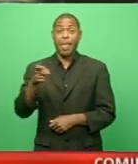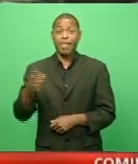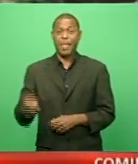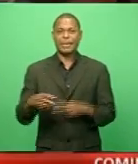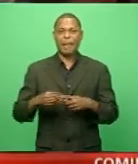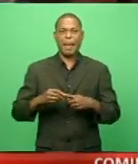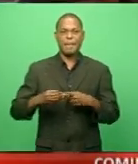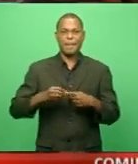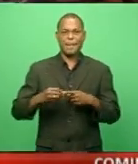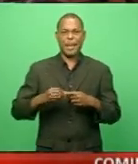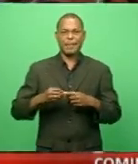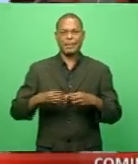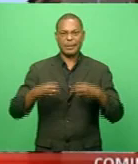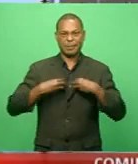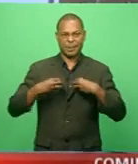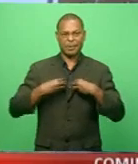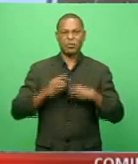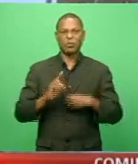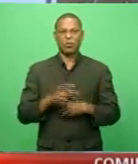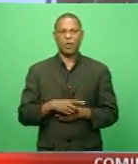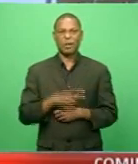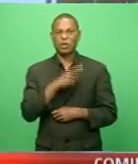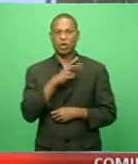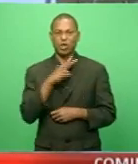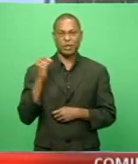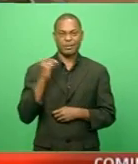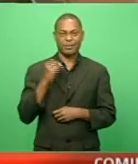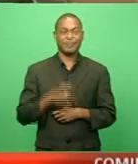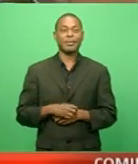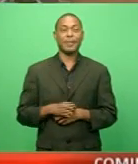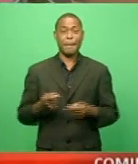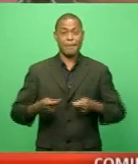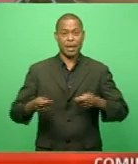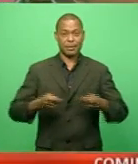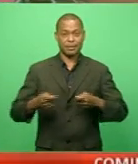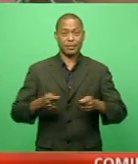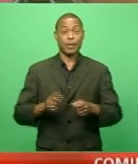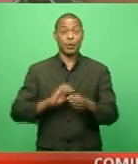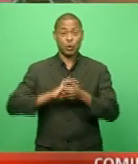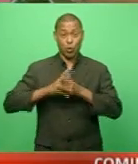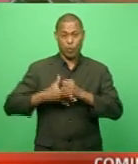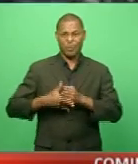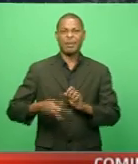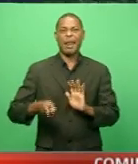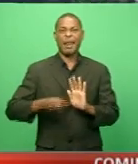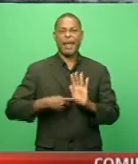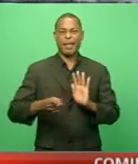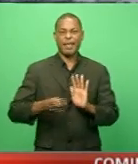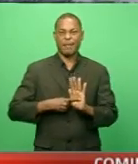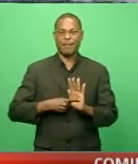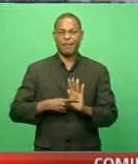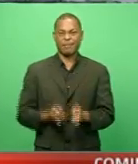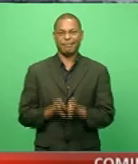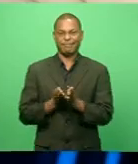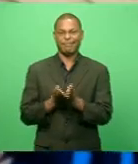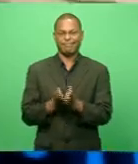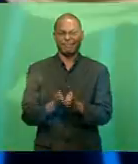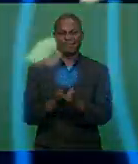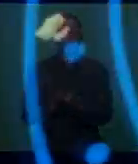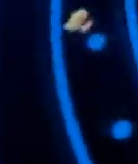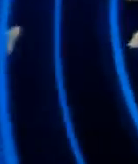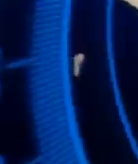manufacturers allegedly duping market vendors. And COVID-19 tests returns negative for remaining crew members.